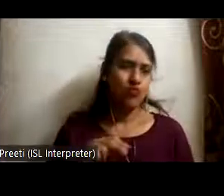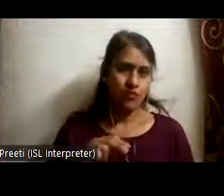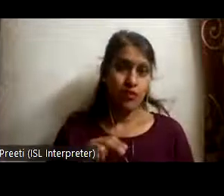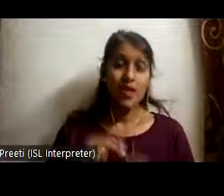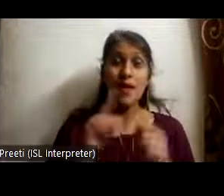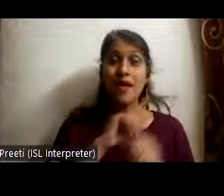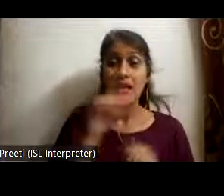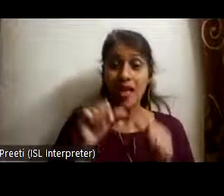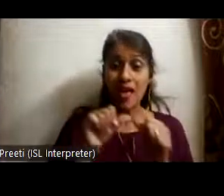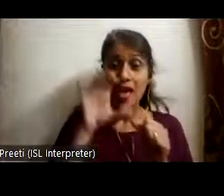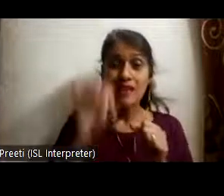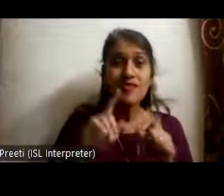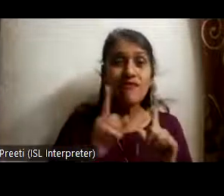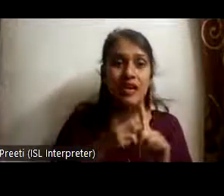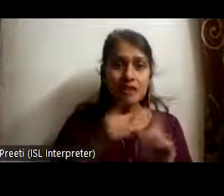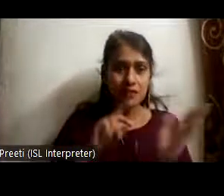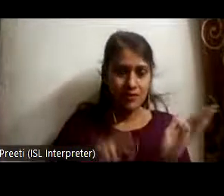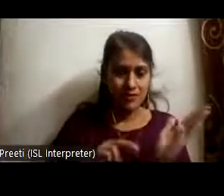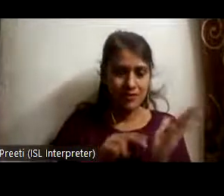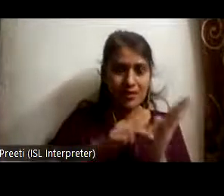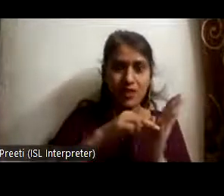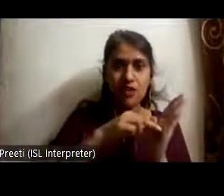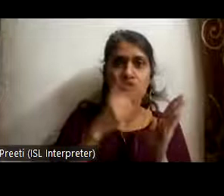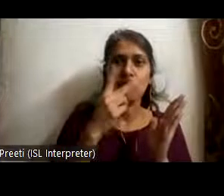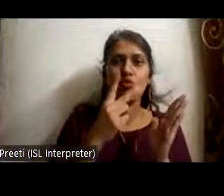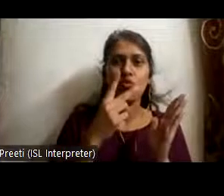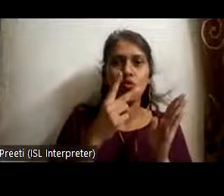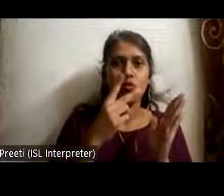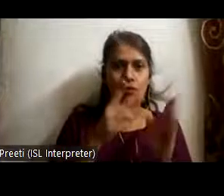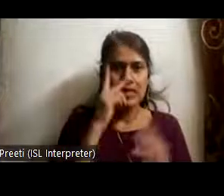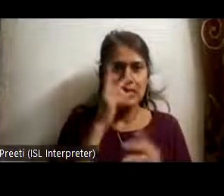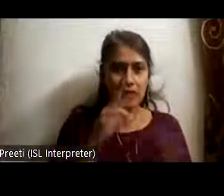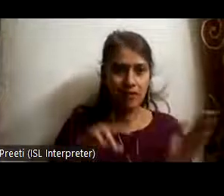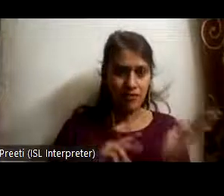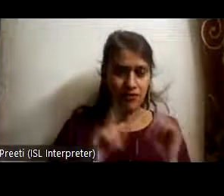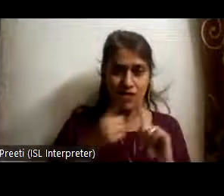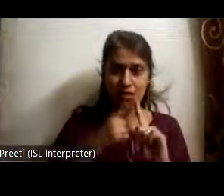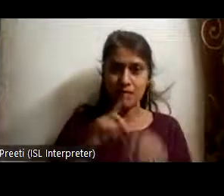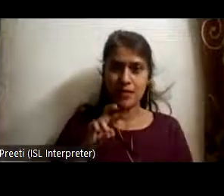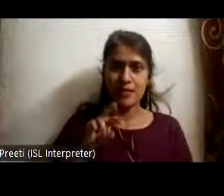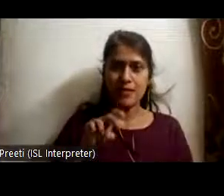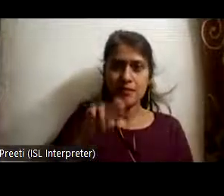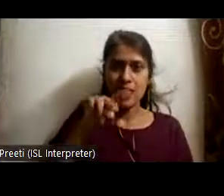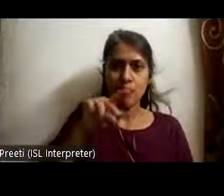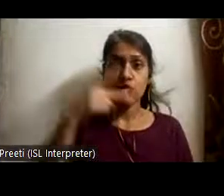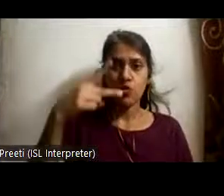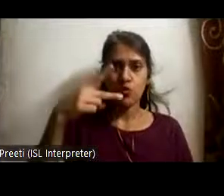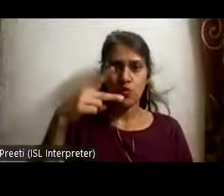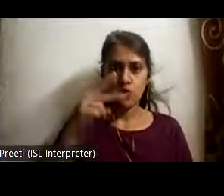you have the first two steps. You see at the beginning of the larger picture, the first two steps.